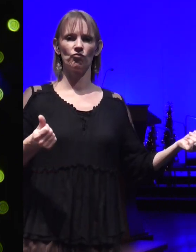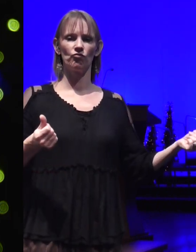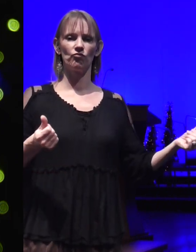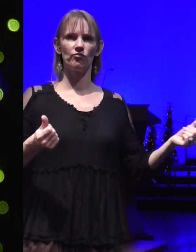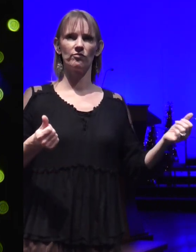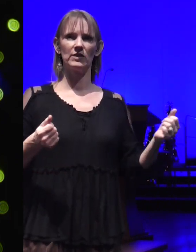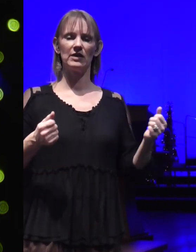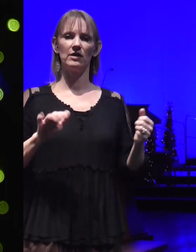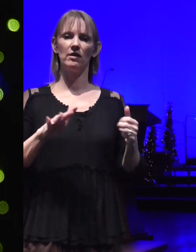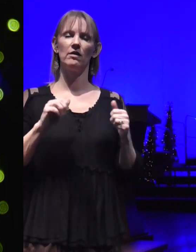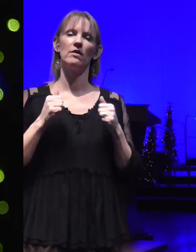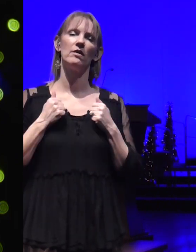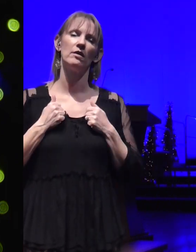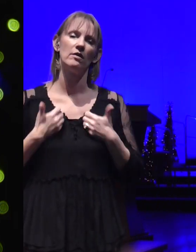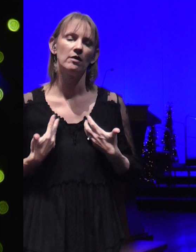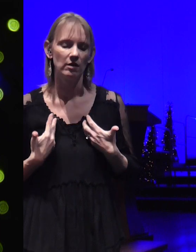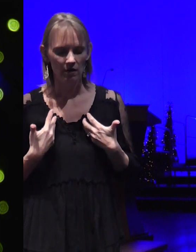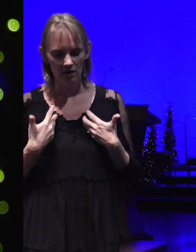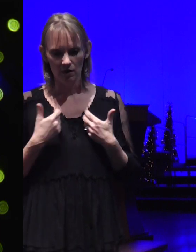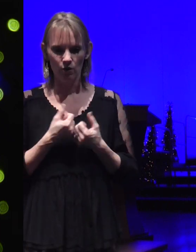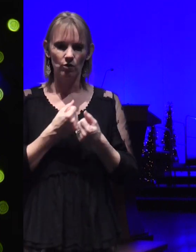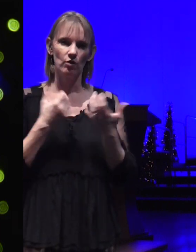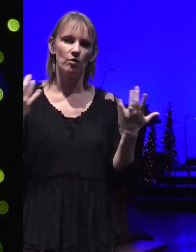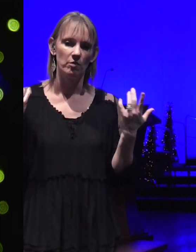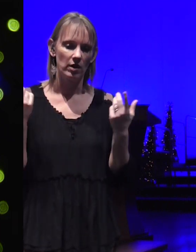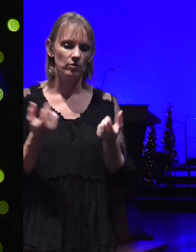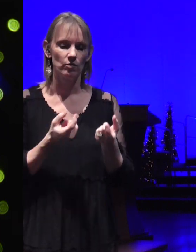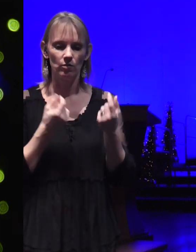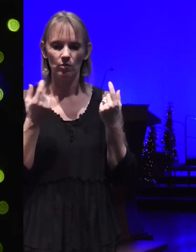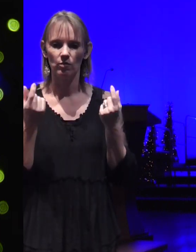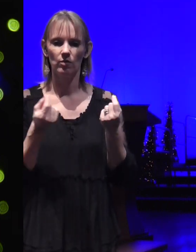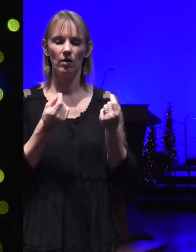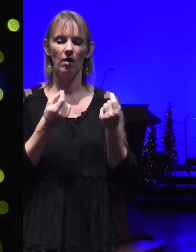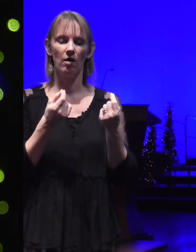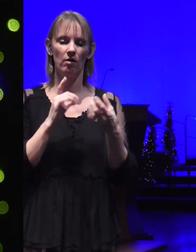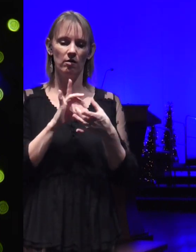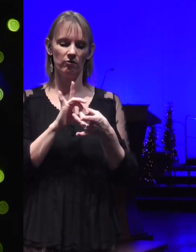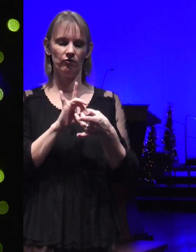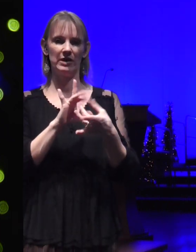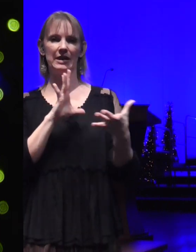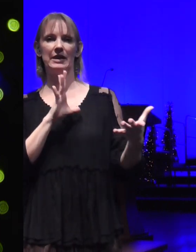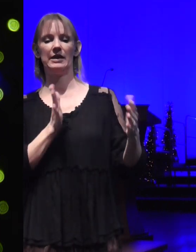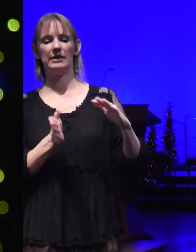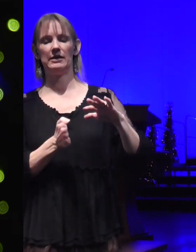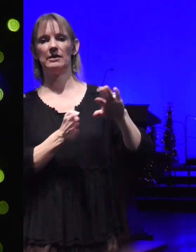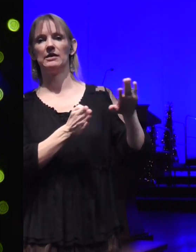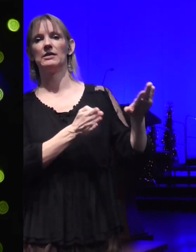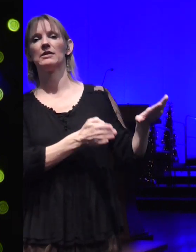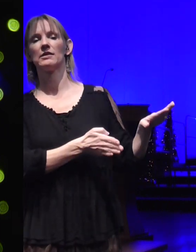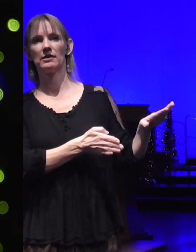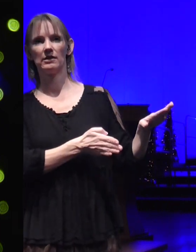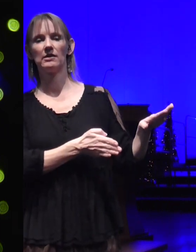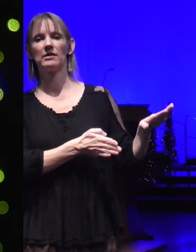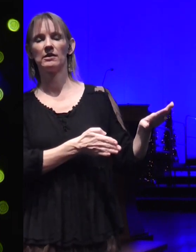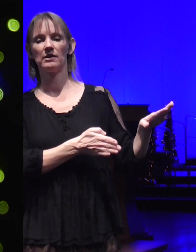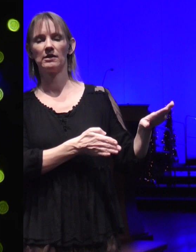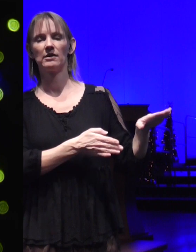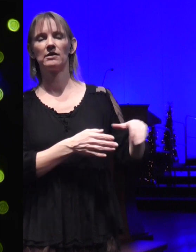The fatigue of too much to do is released to a bit.